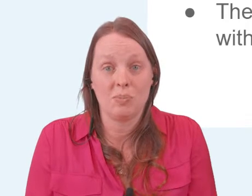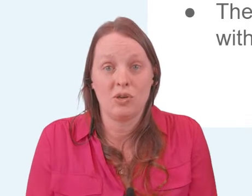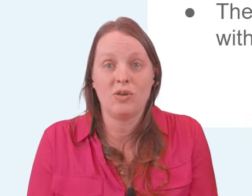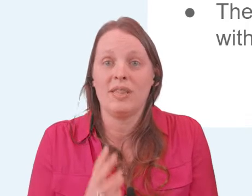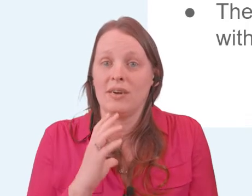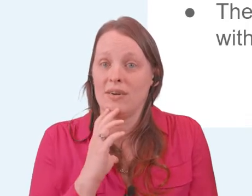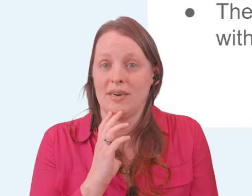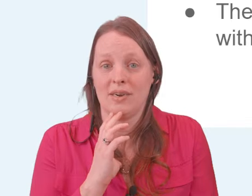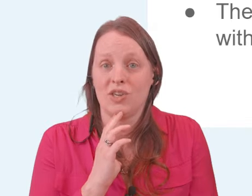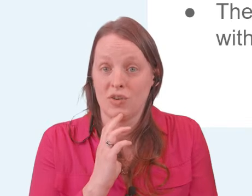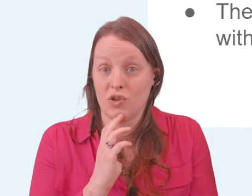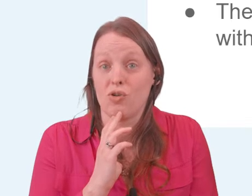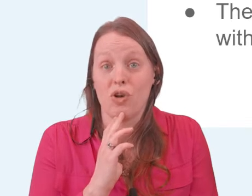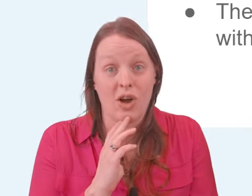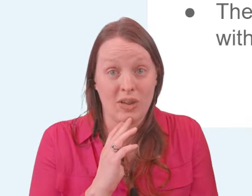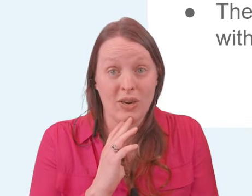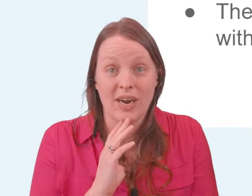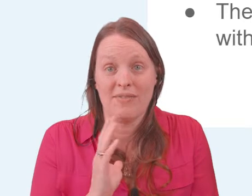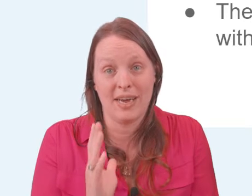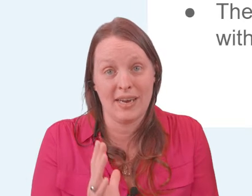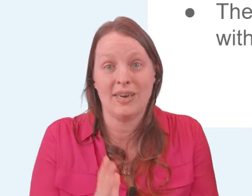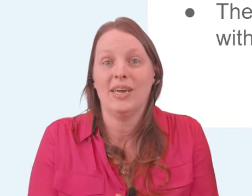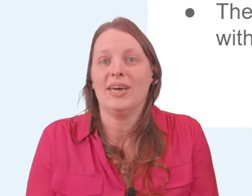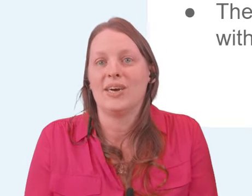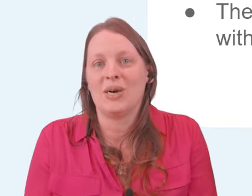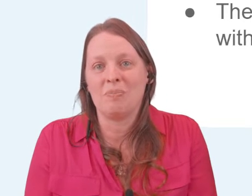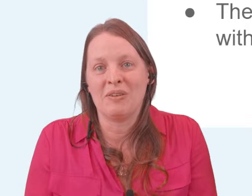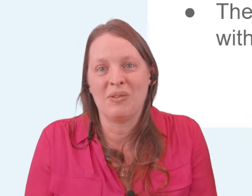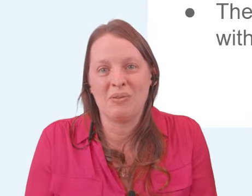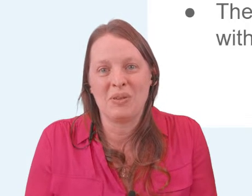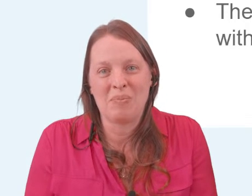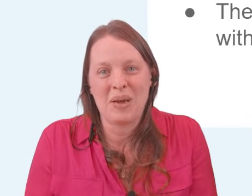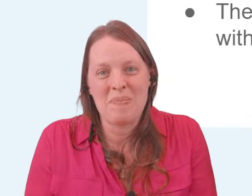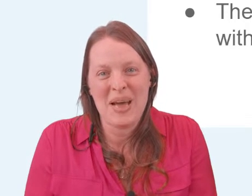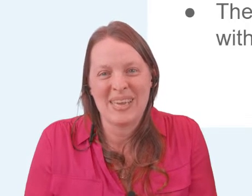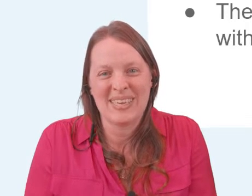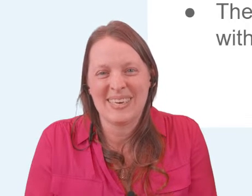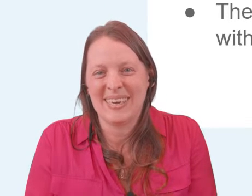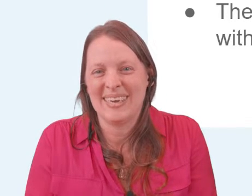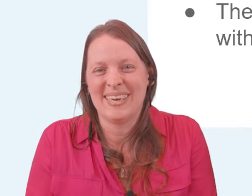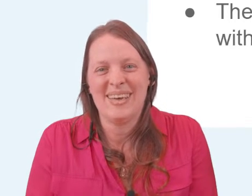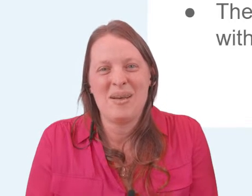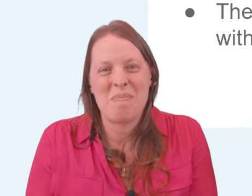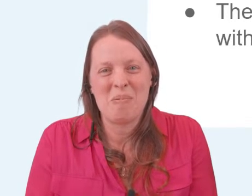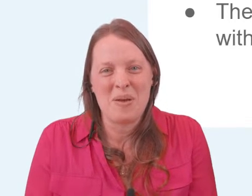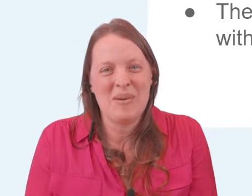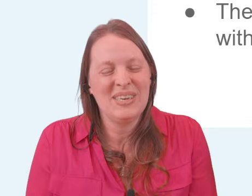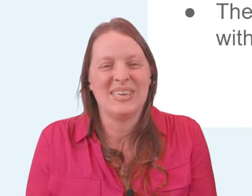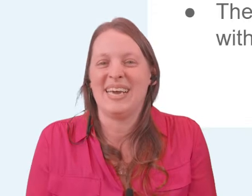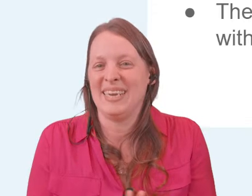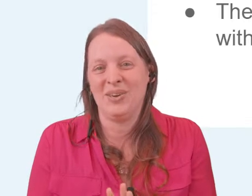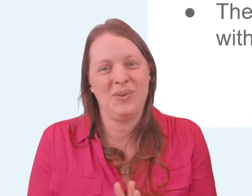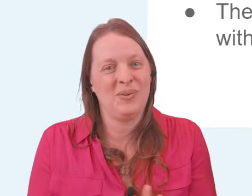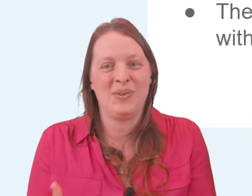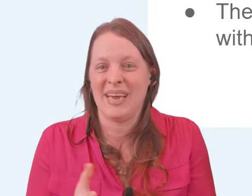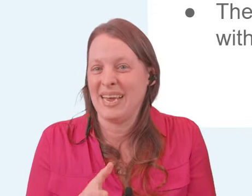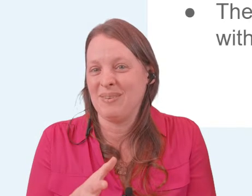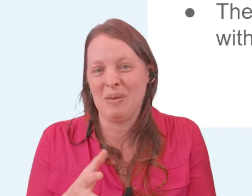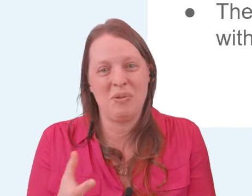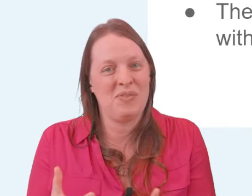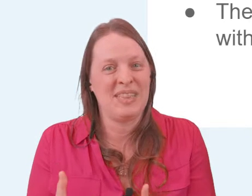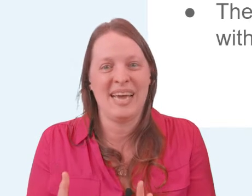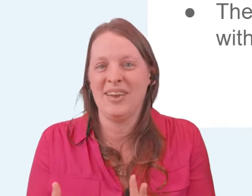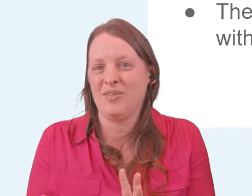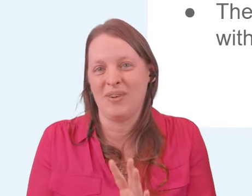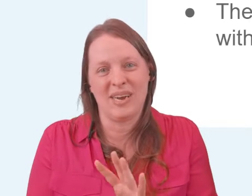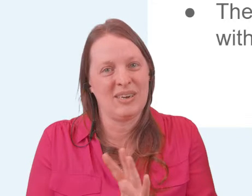in a hospital and they're in a cervical collar, I've had a couple of those in my past employment, and you can't